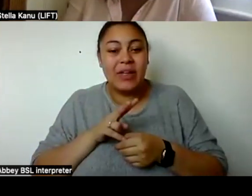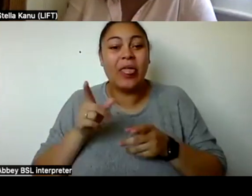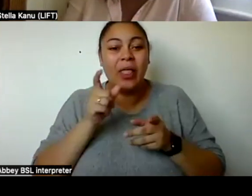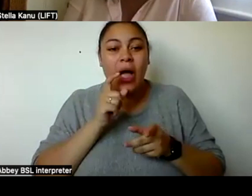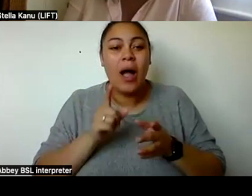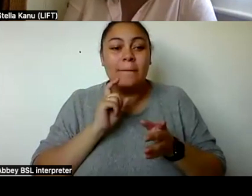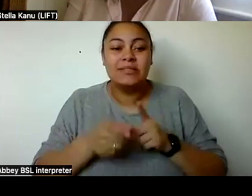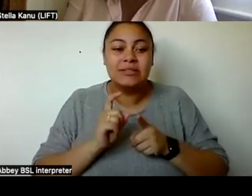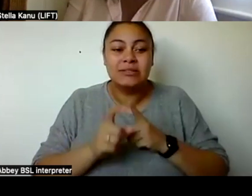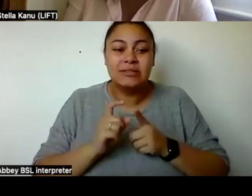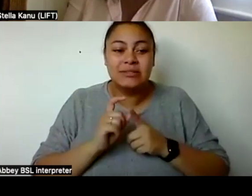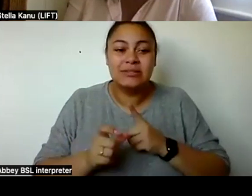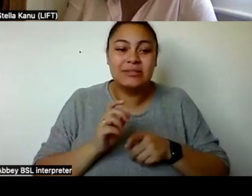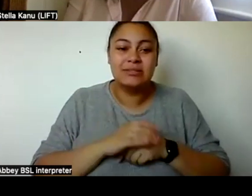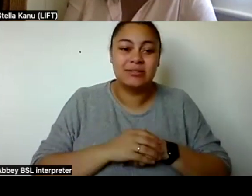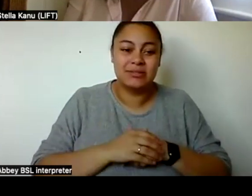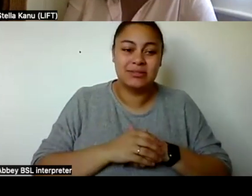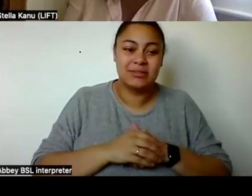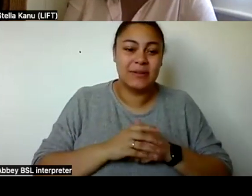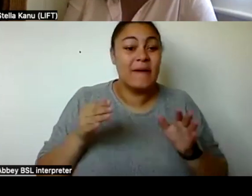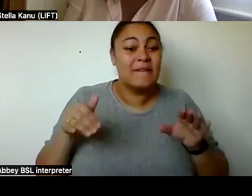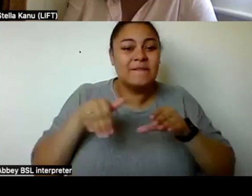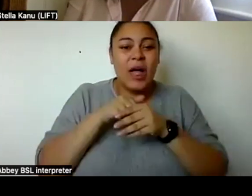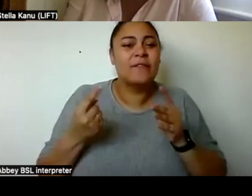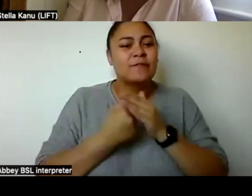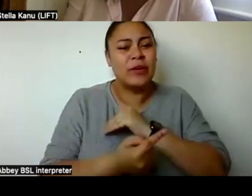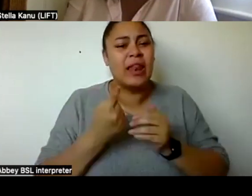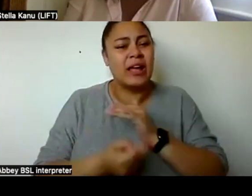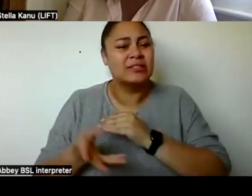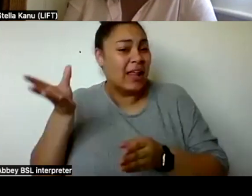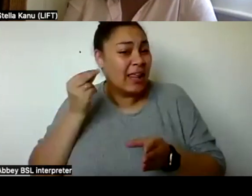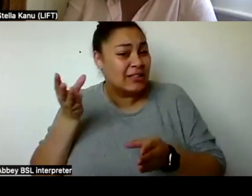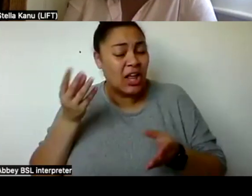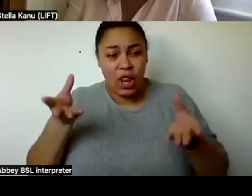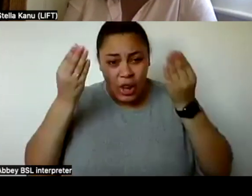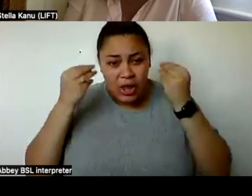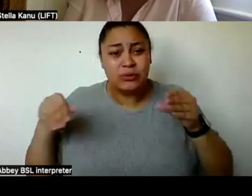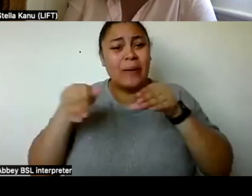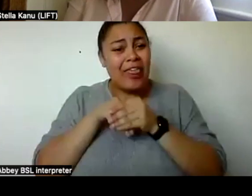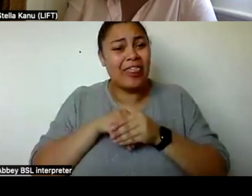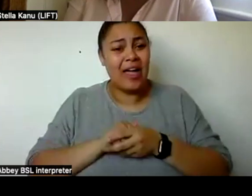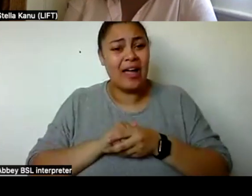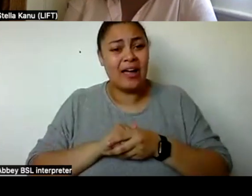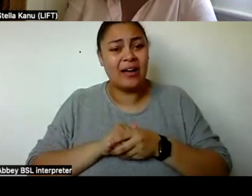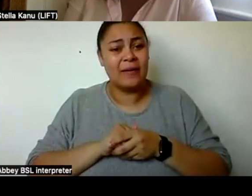around involving freelancers to be able to listen and learn together, and to affect and